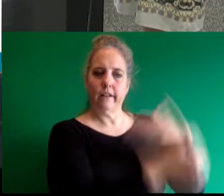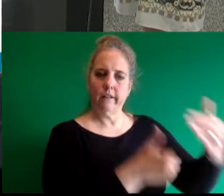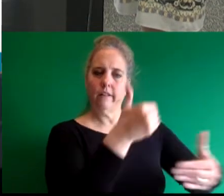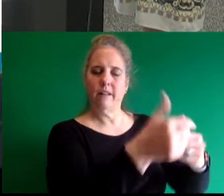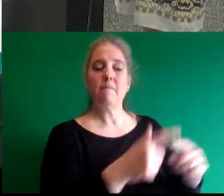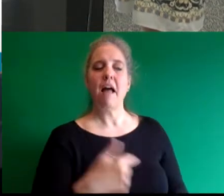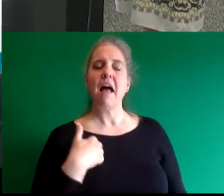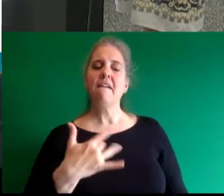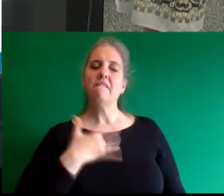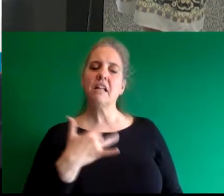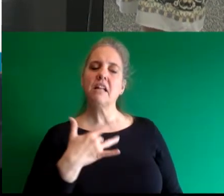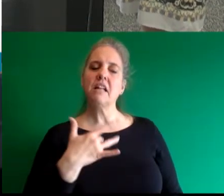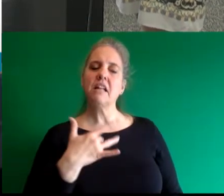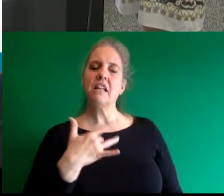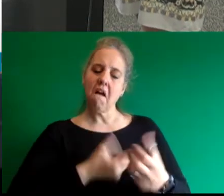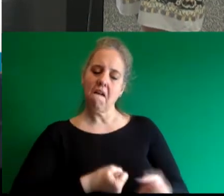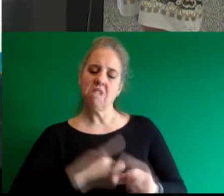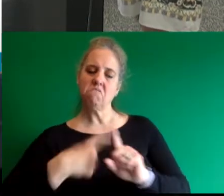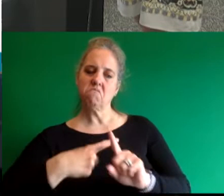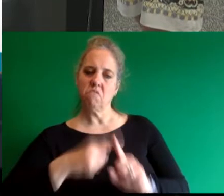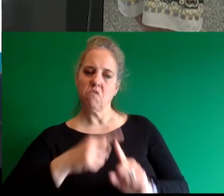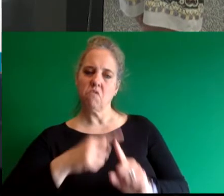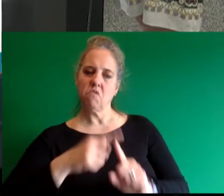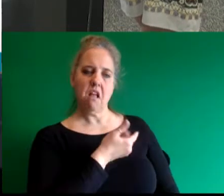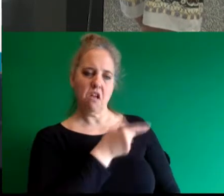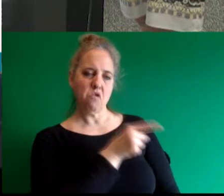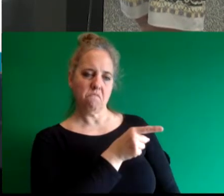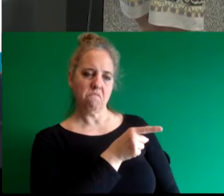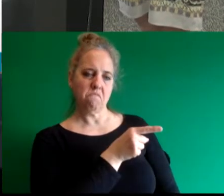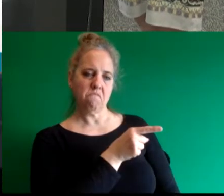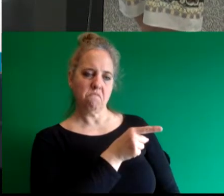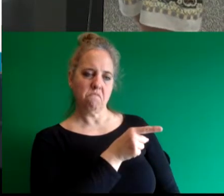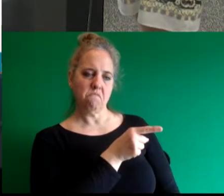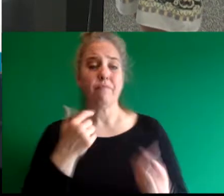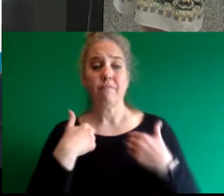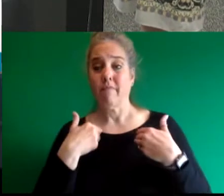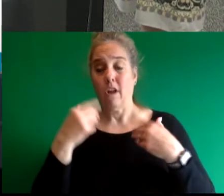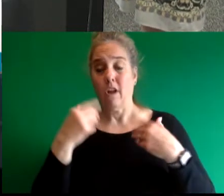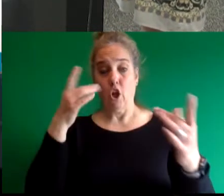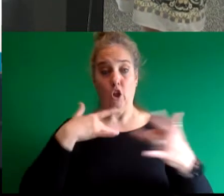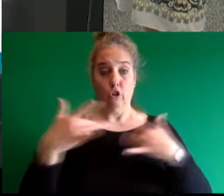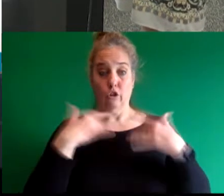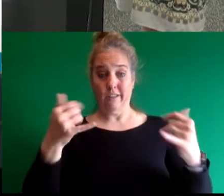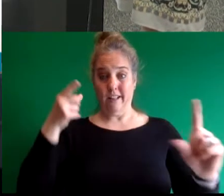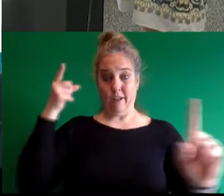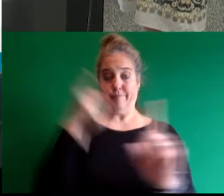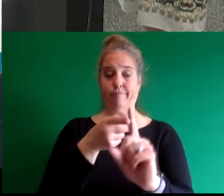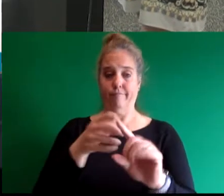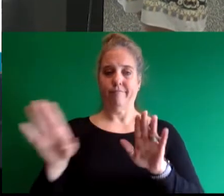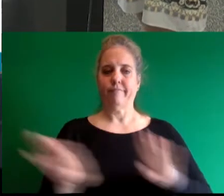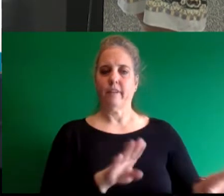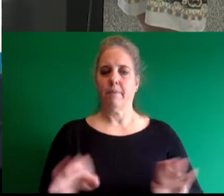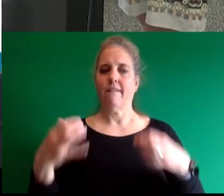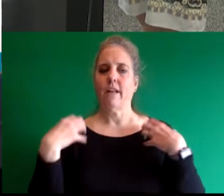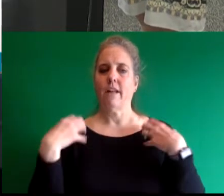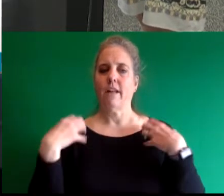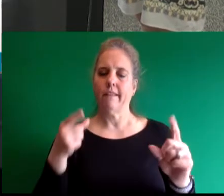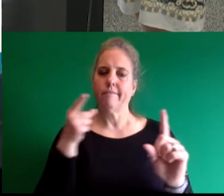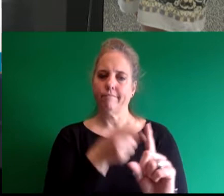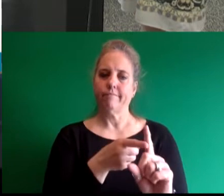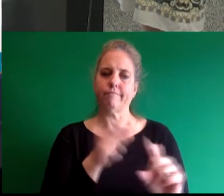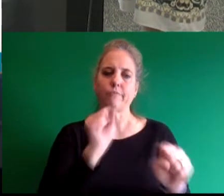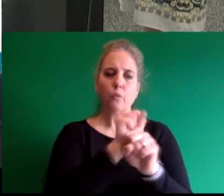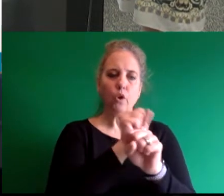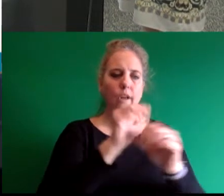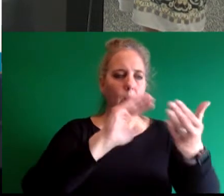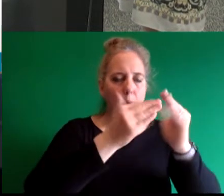focus on behavioral health, working with community partners, accessing resources, making assessments, and helping